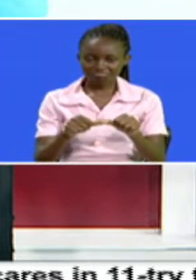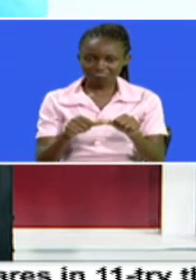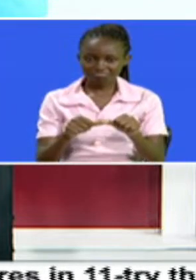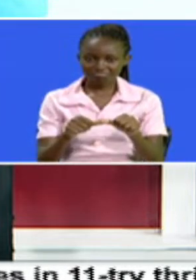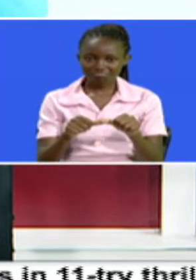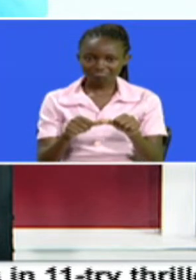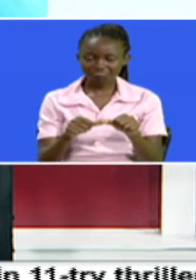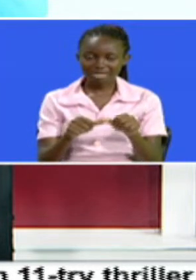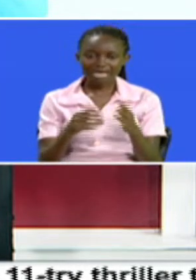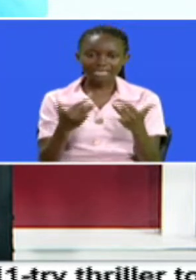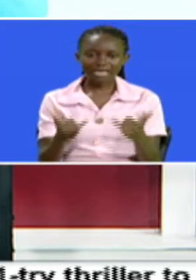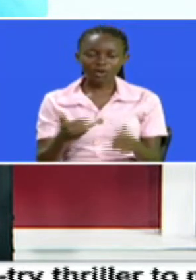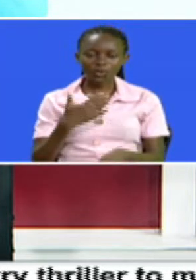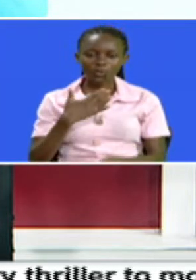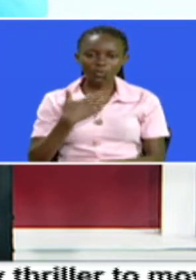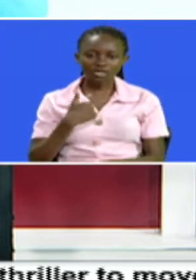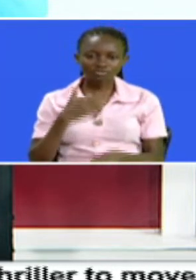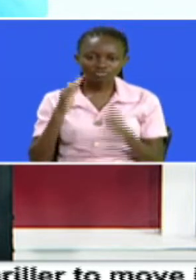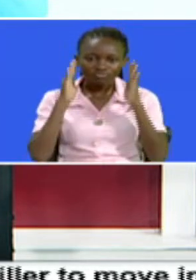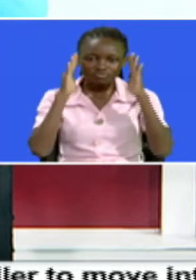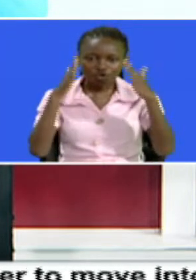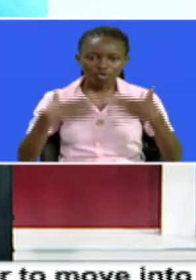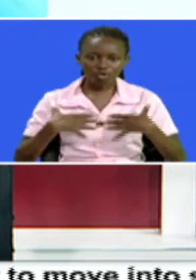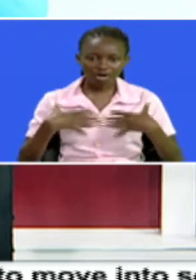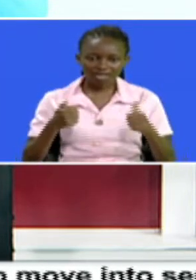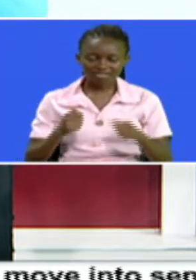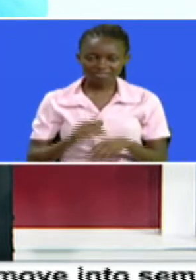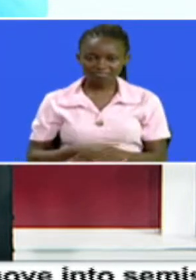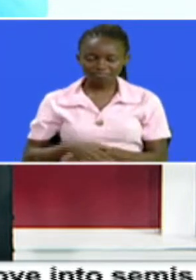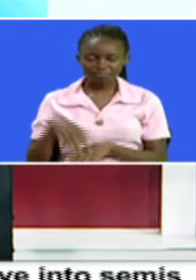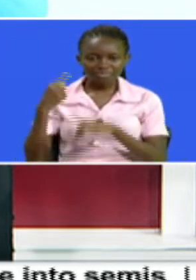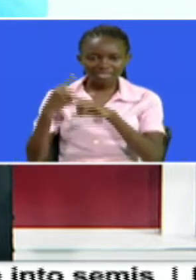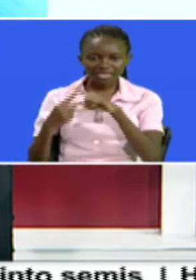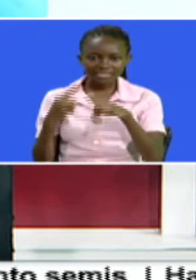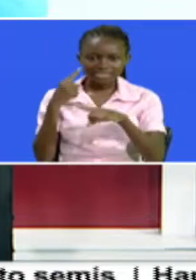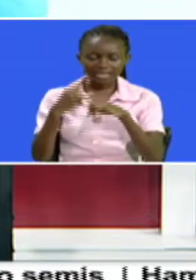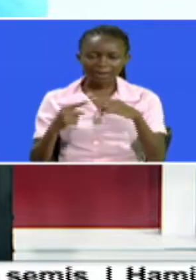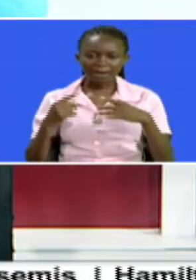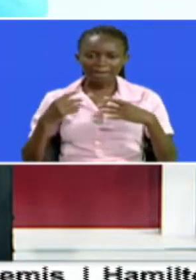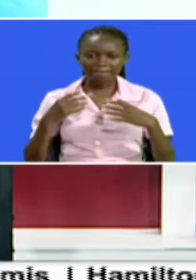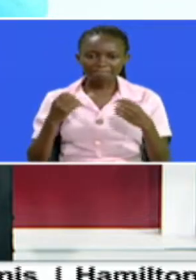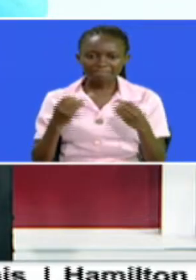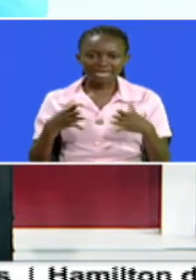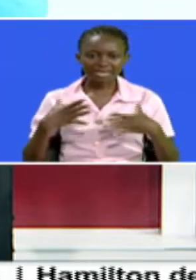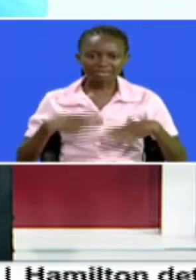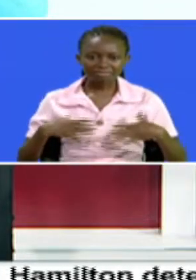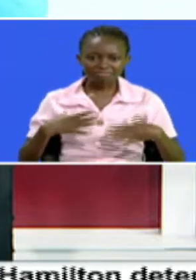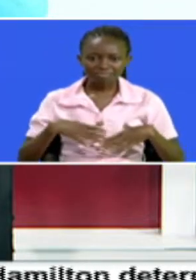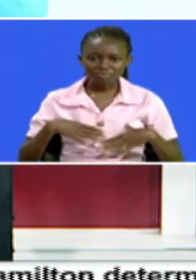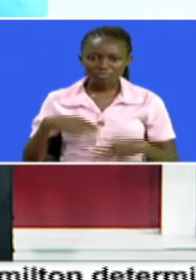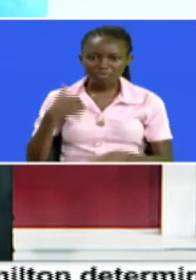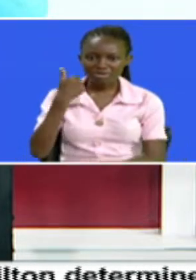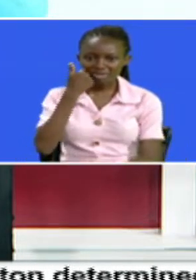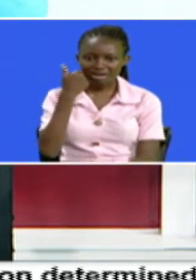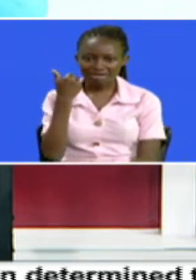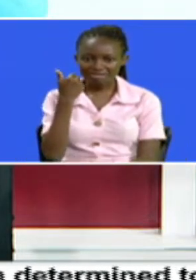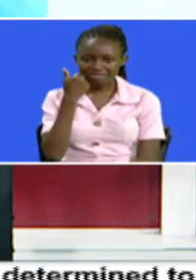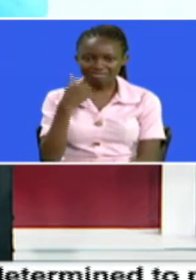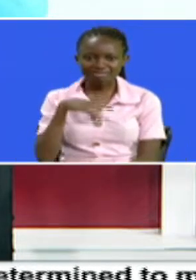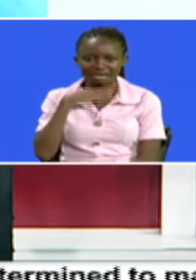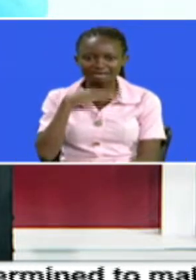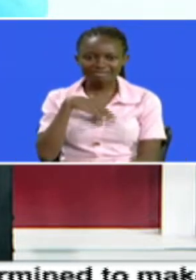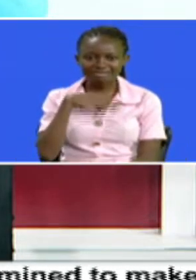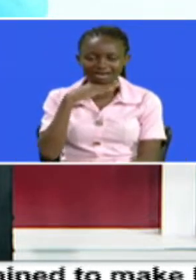Now, it's all about health. Every year, thousands of people die from rabies, a deadly yet